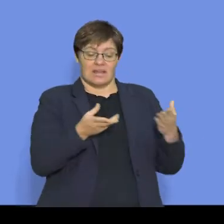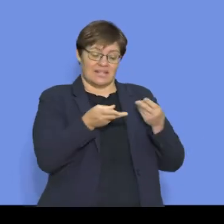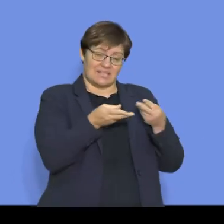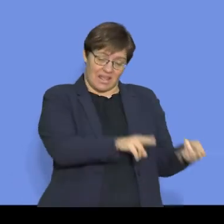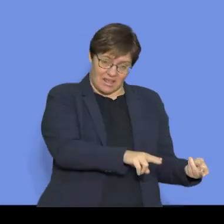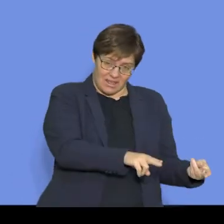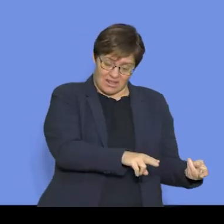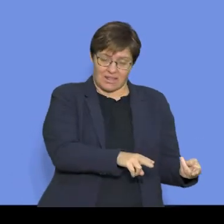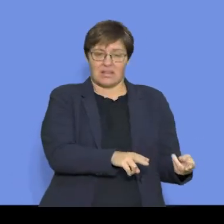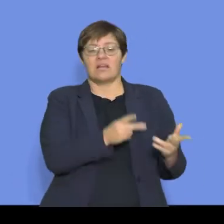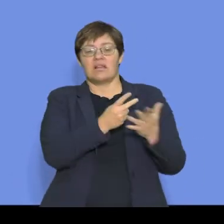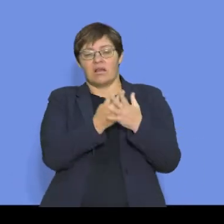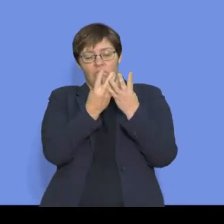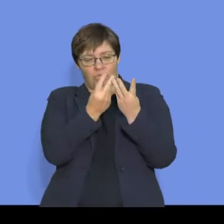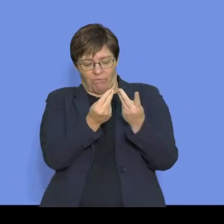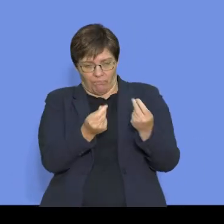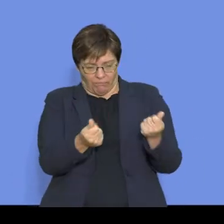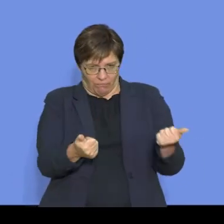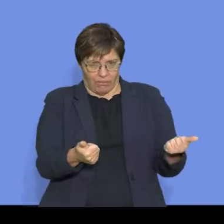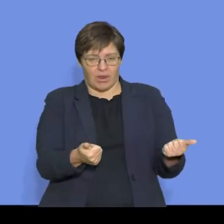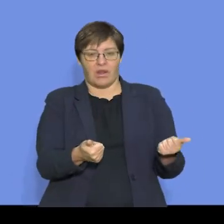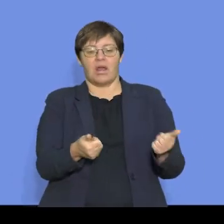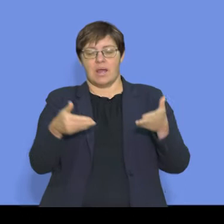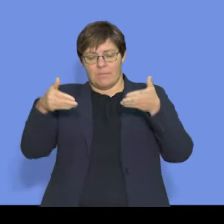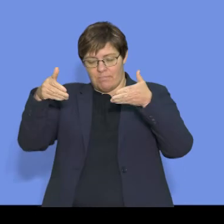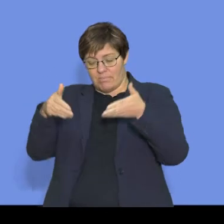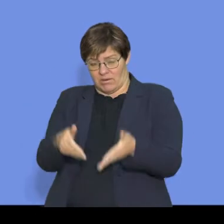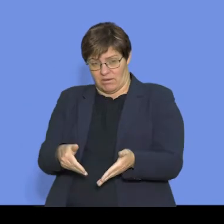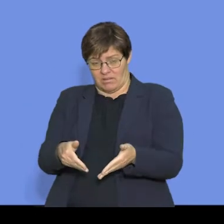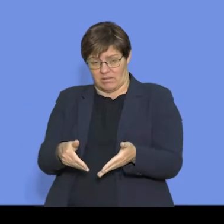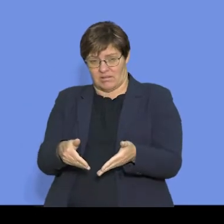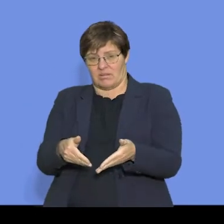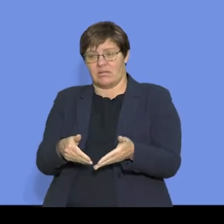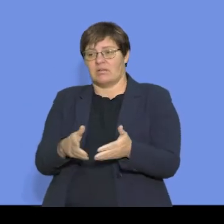with death, decay, burial,